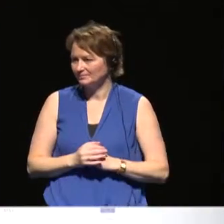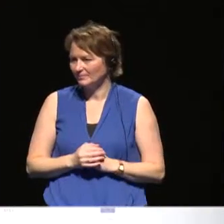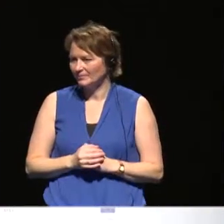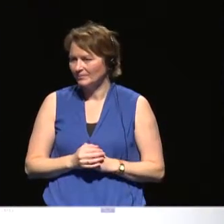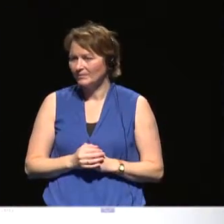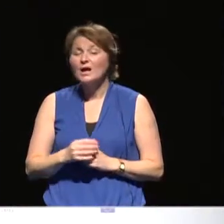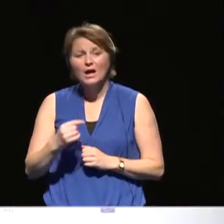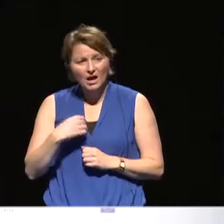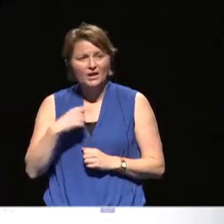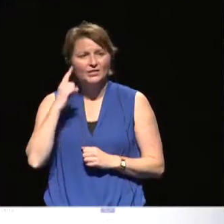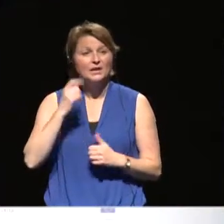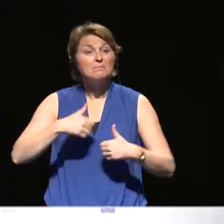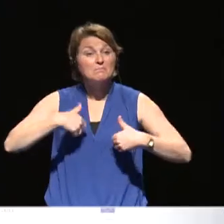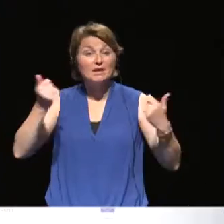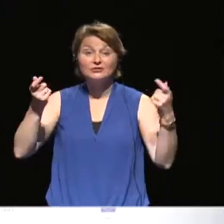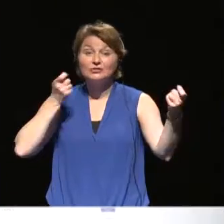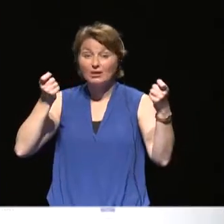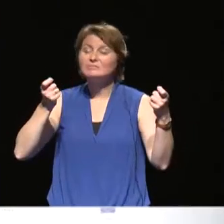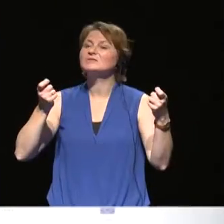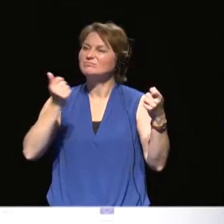is the best way to have this shared